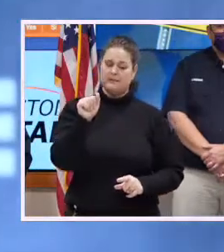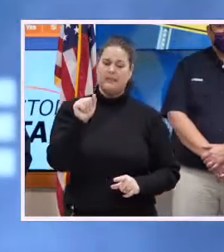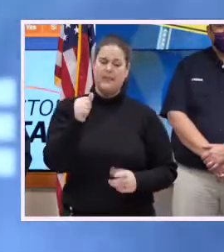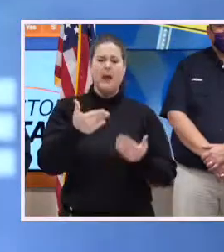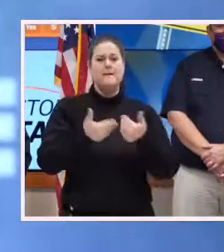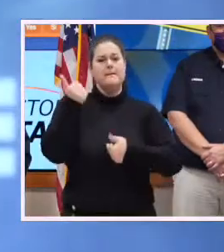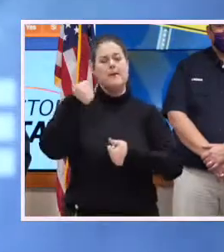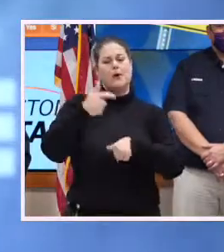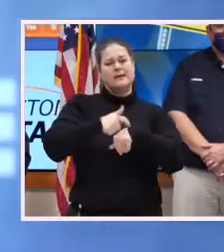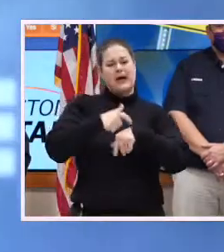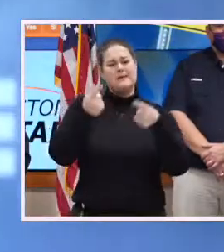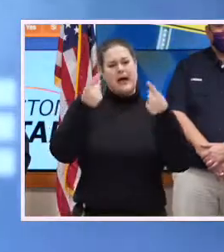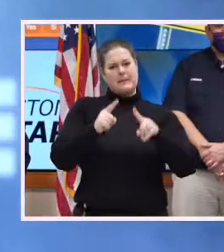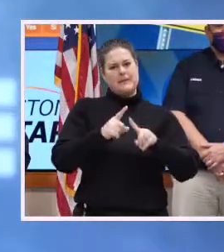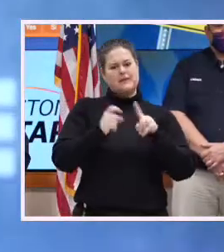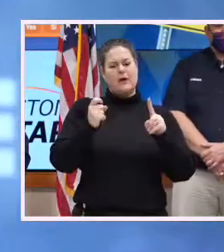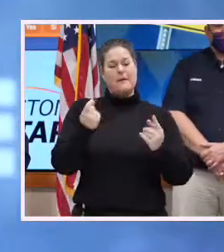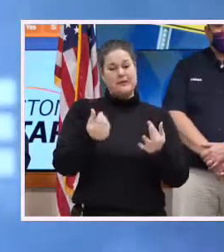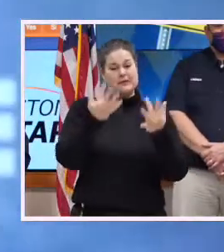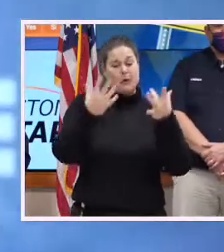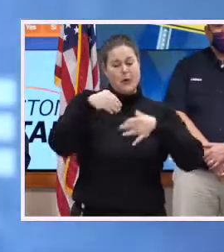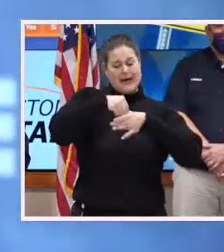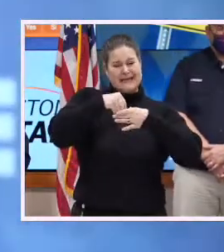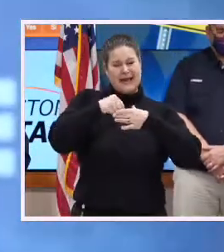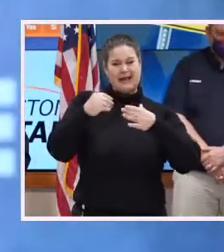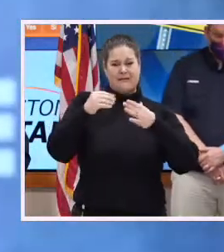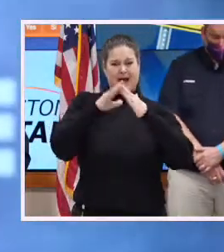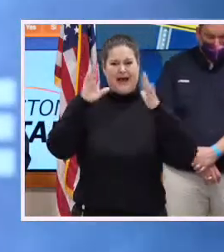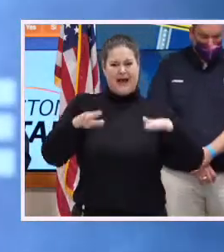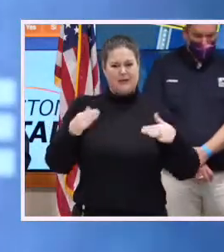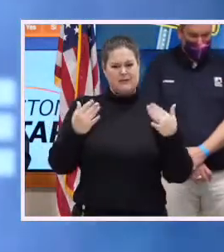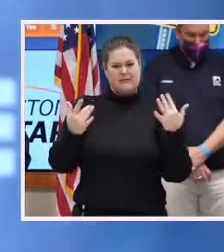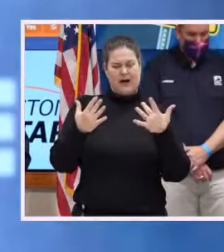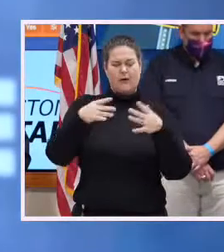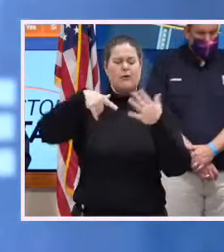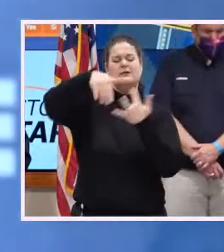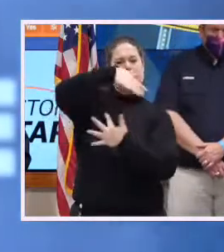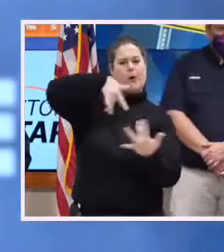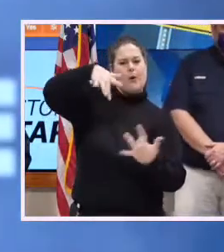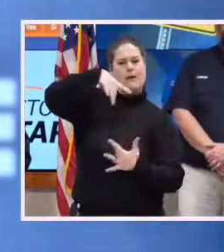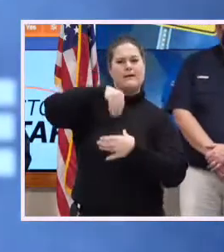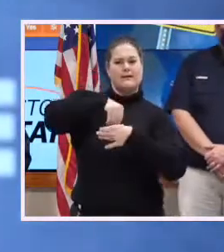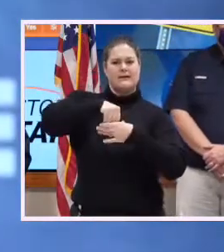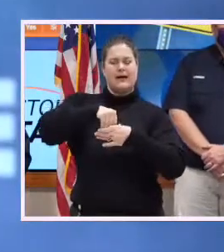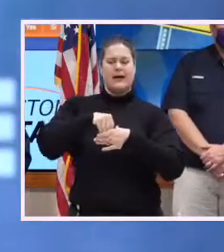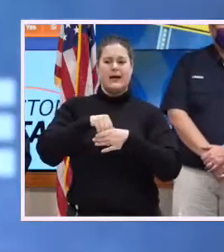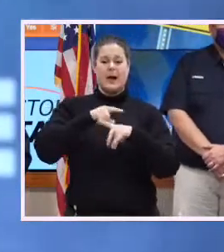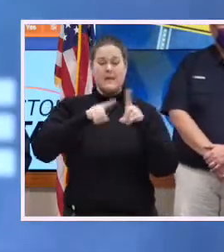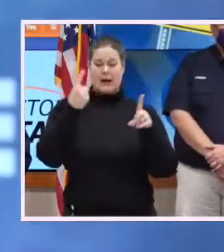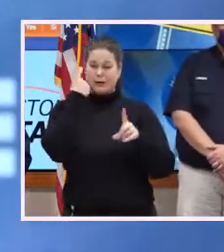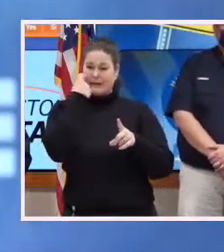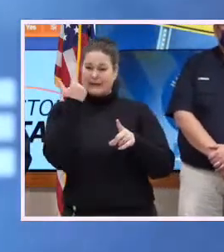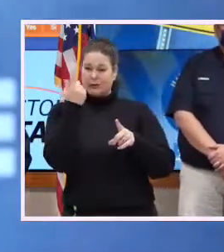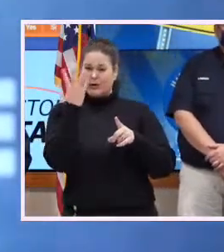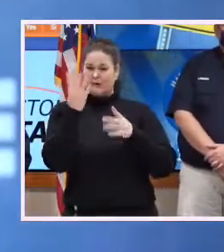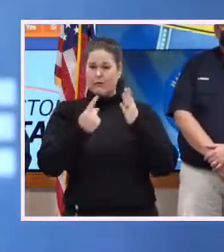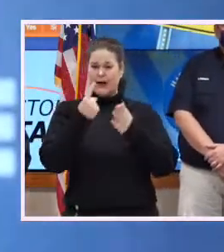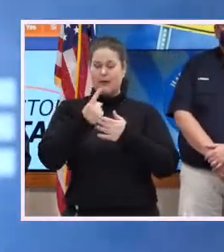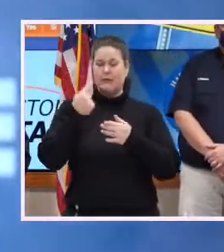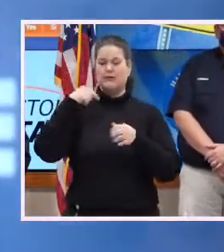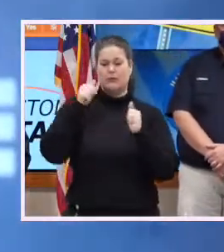to smoke inside of a house fire. But what we've been seeing over the last 24 hours during this dangerous winter event and the prolonged power